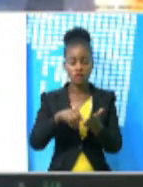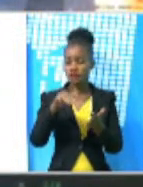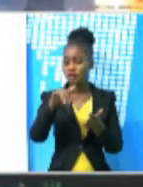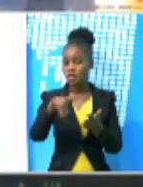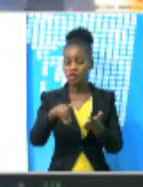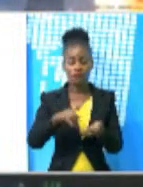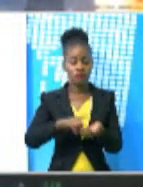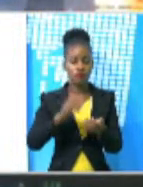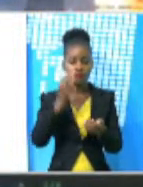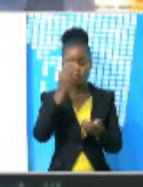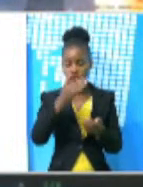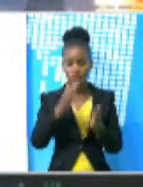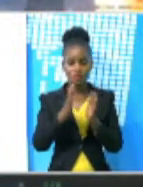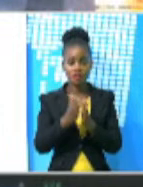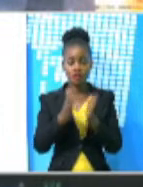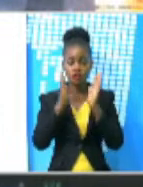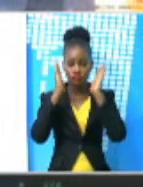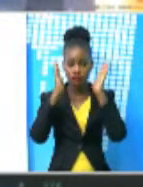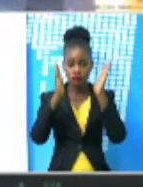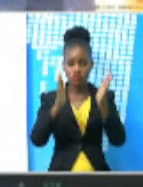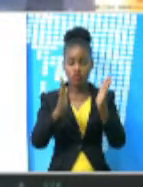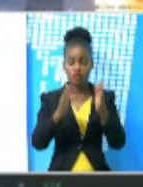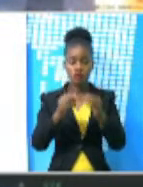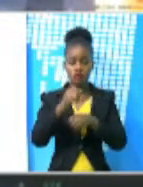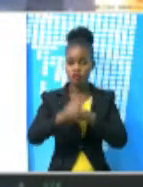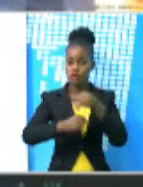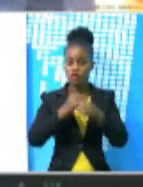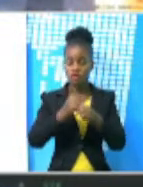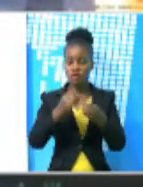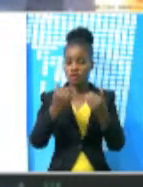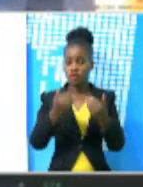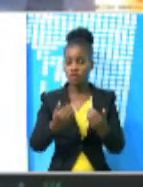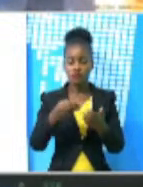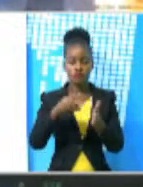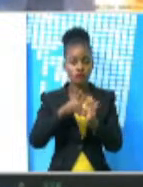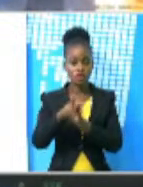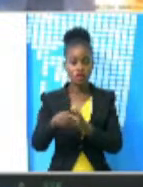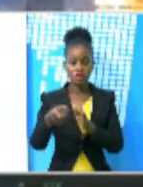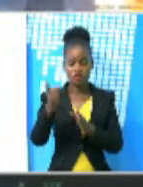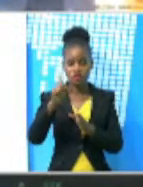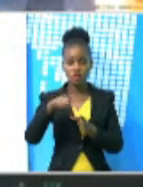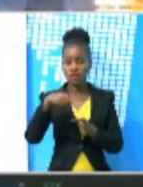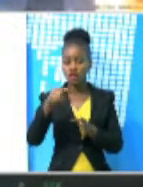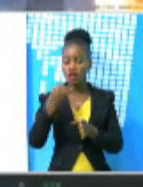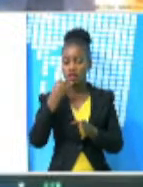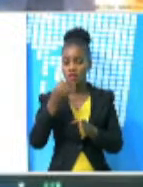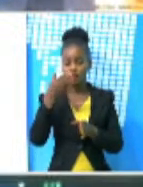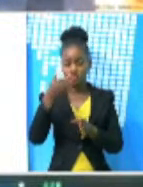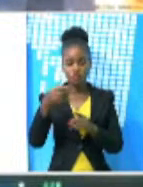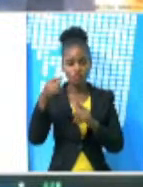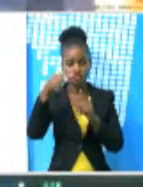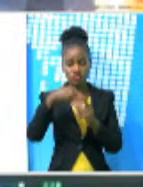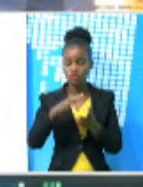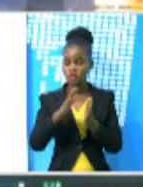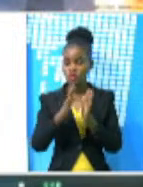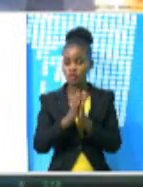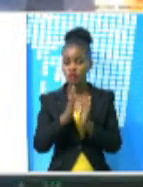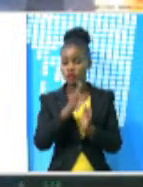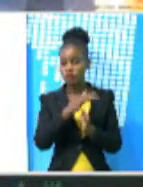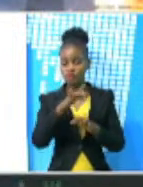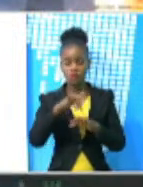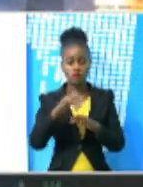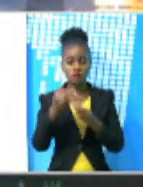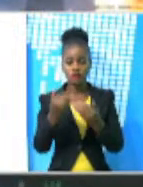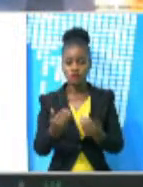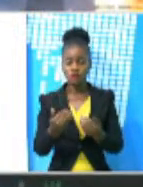sustainable petroleum program in the upcoming fiscal year. Now, the development in the Albert time Graben is unprecedented. Besides that,